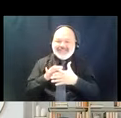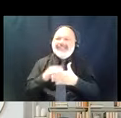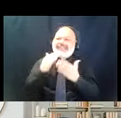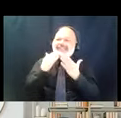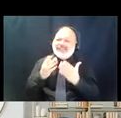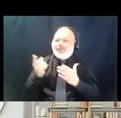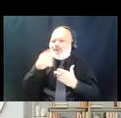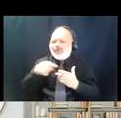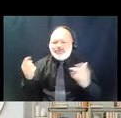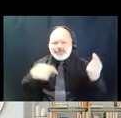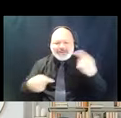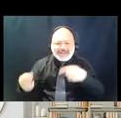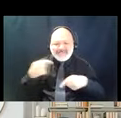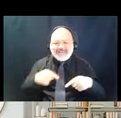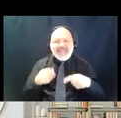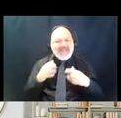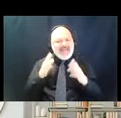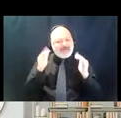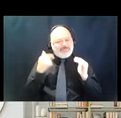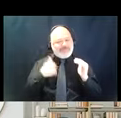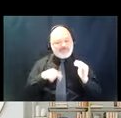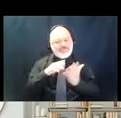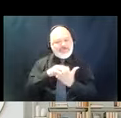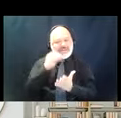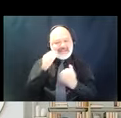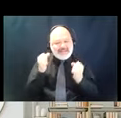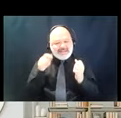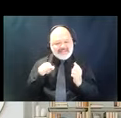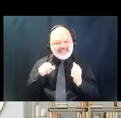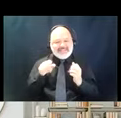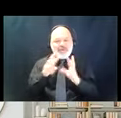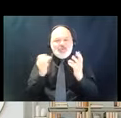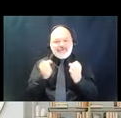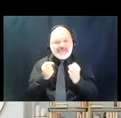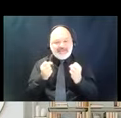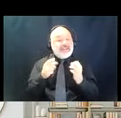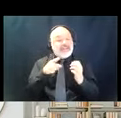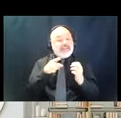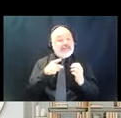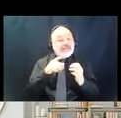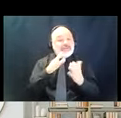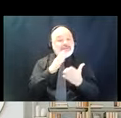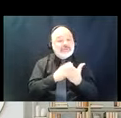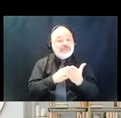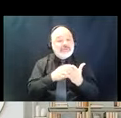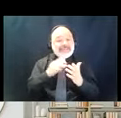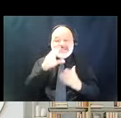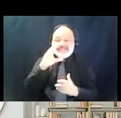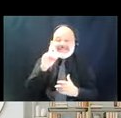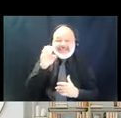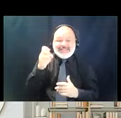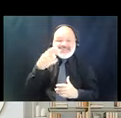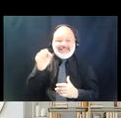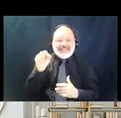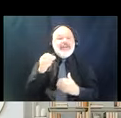We hope that you found this webinar insightful as well and educational. Just some quick reminders, visit CDA's Aging and Equity Resources